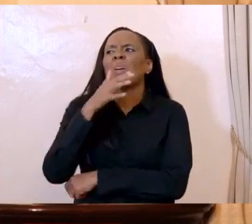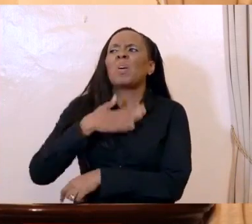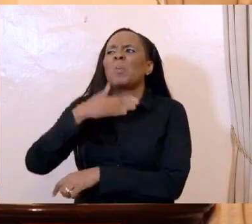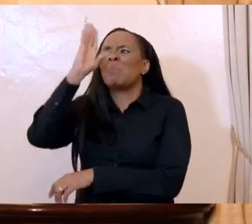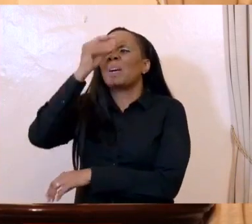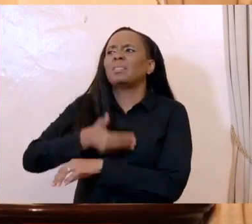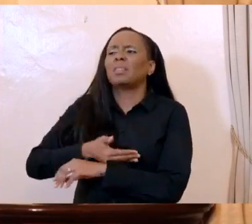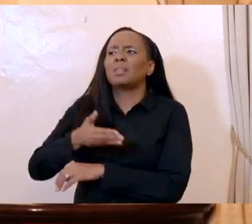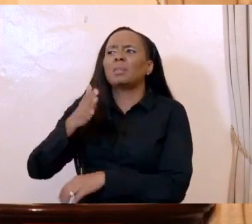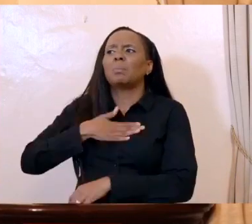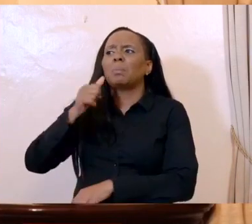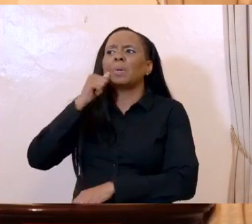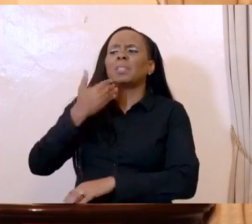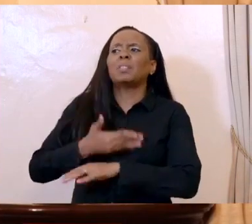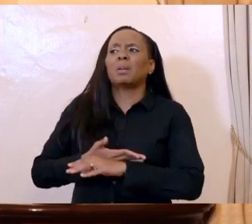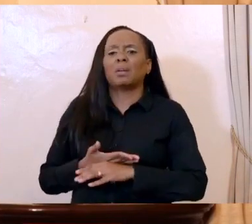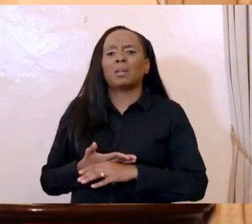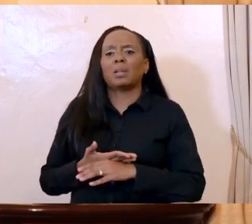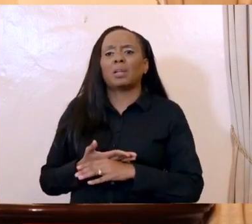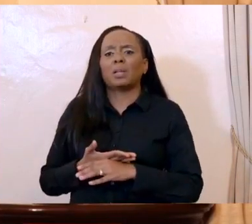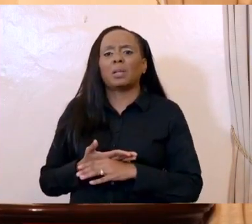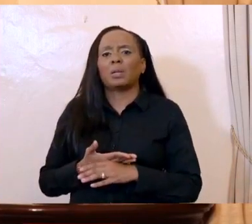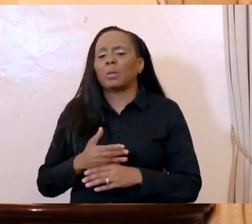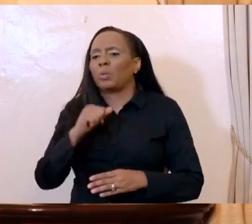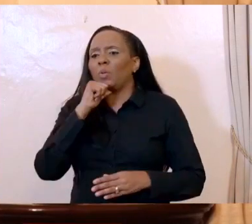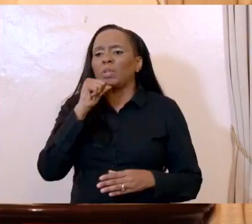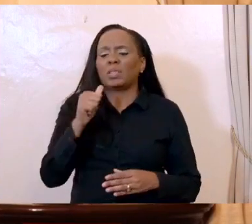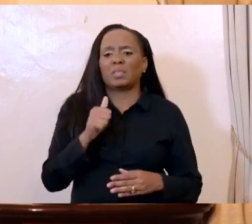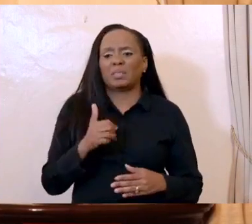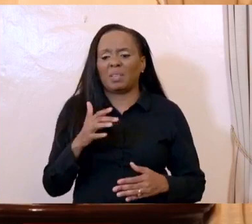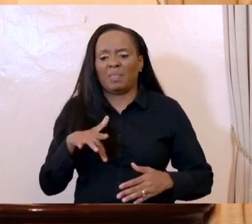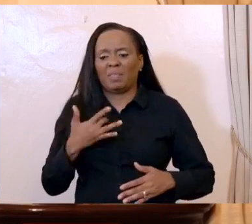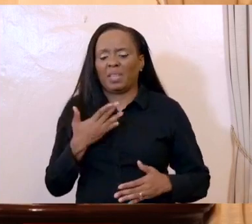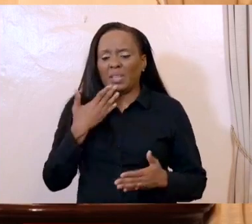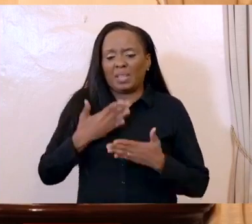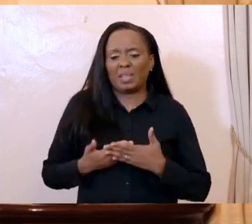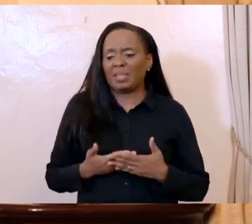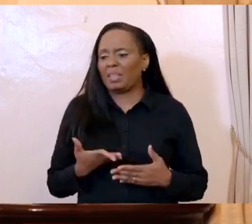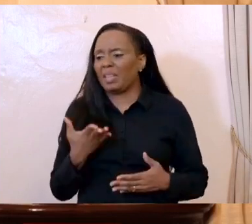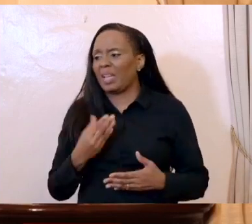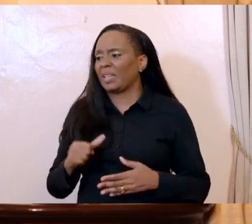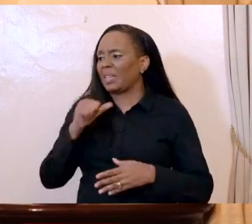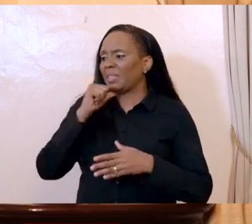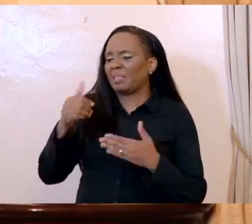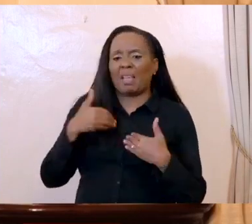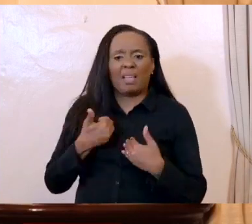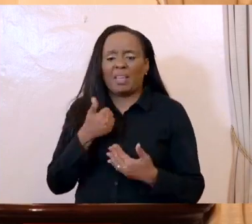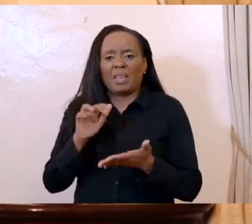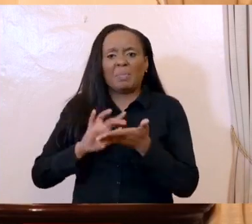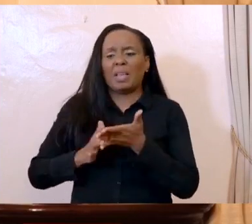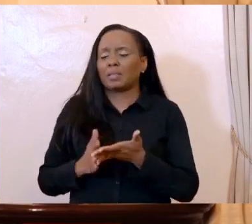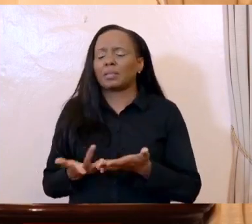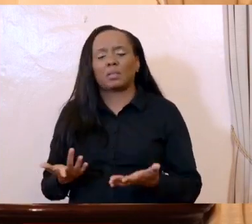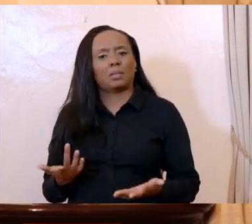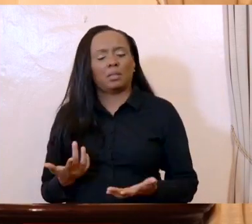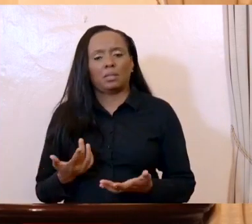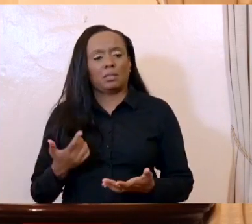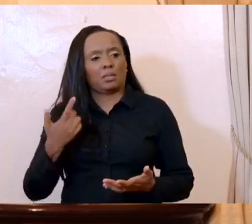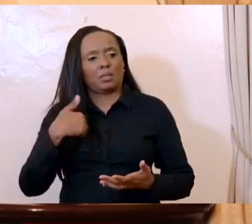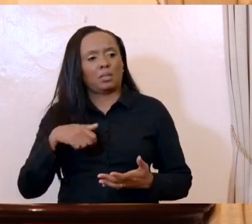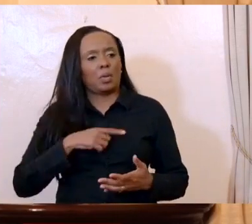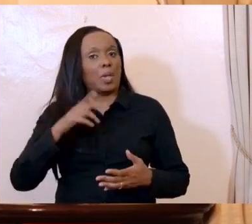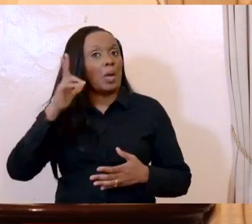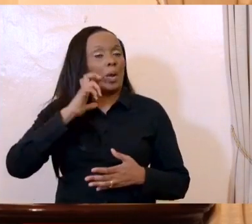my daughter was not well or feeling sniffly and they couldn't get vitamin C. And we addressed it